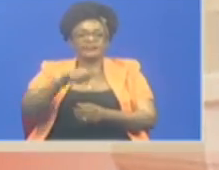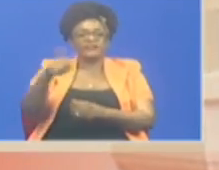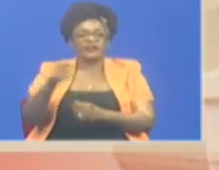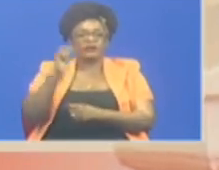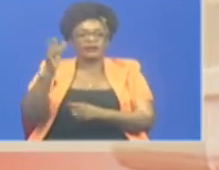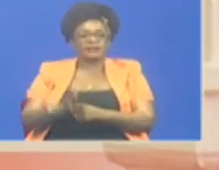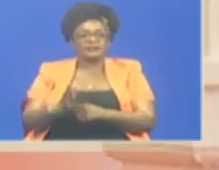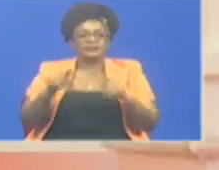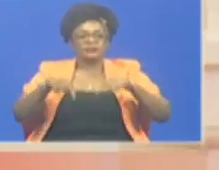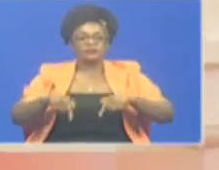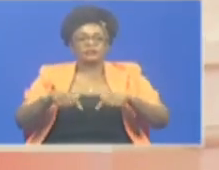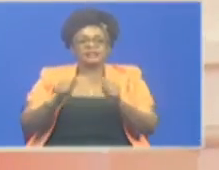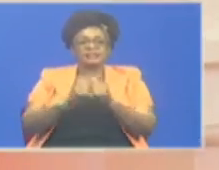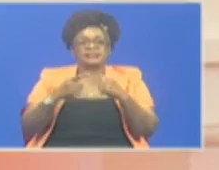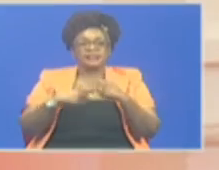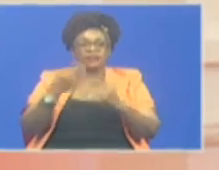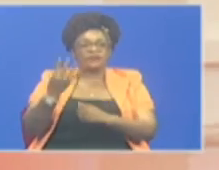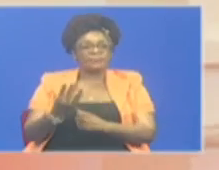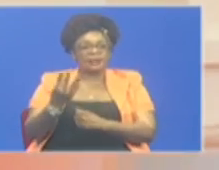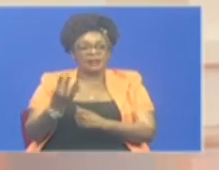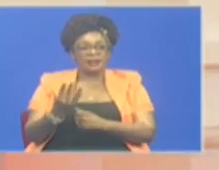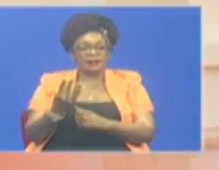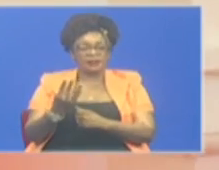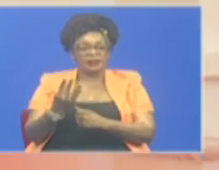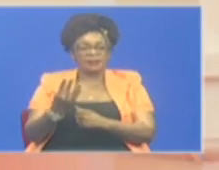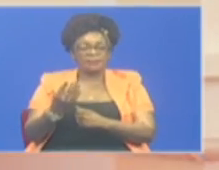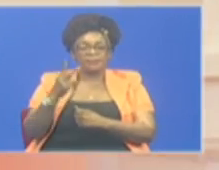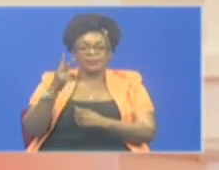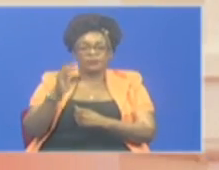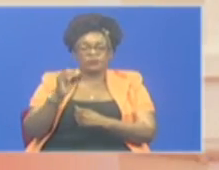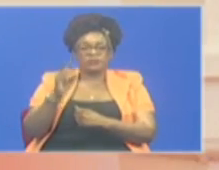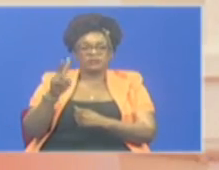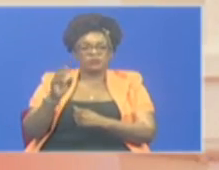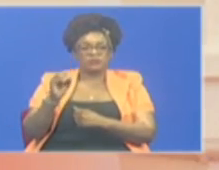today, the 16th of April, 2020,